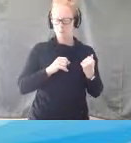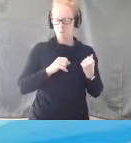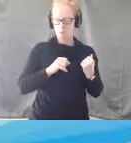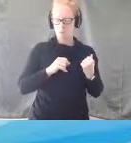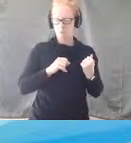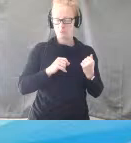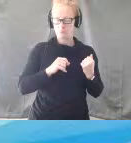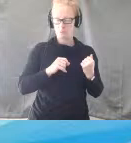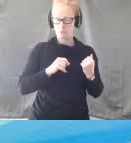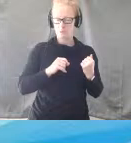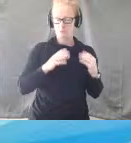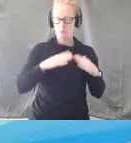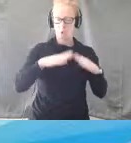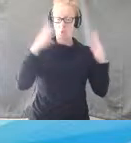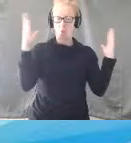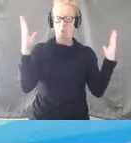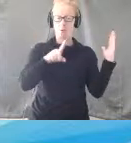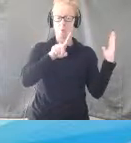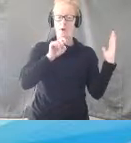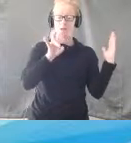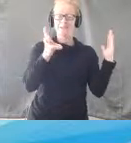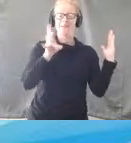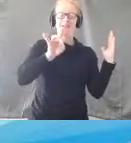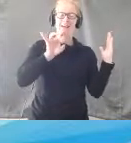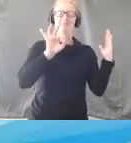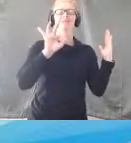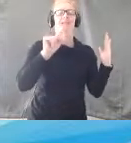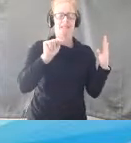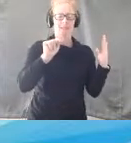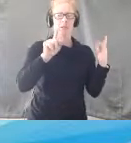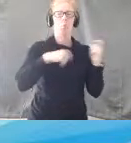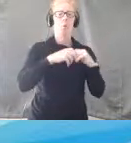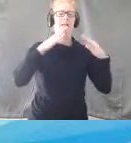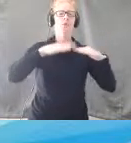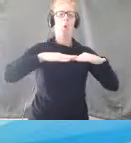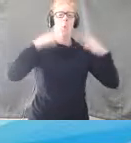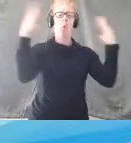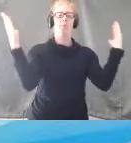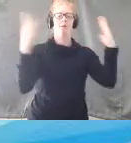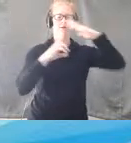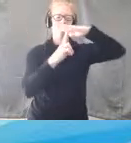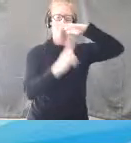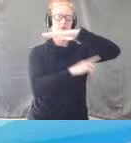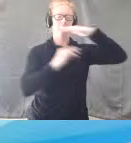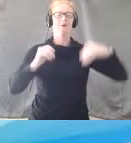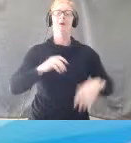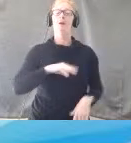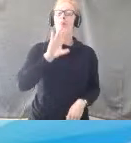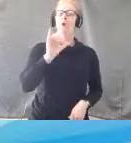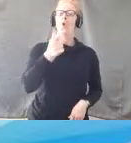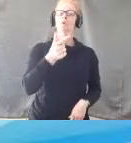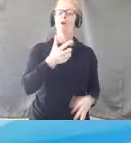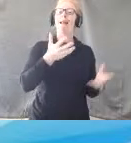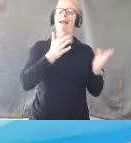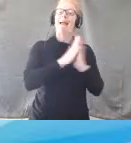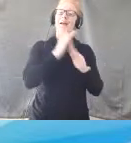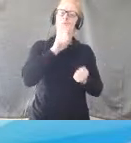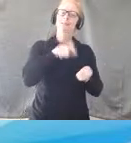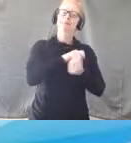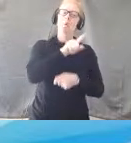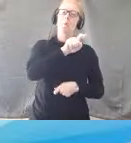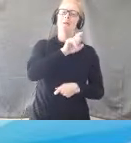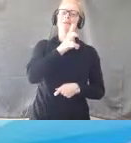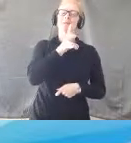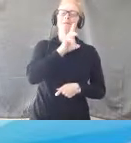at its open position is 178 feet, and that's what the initial determination from the Coast Guard asked for. We have